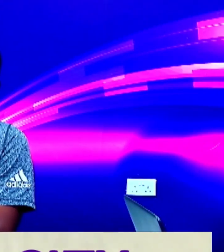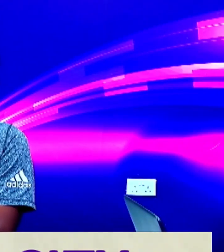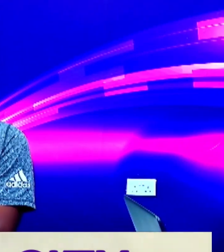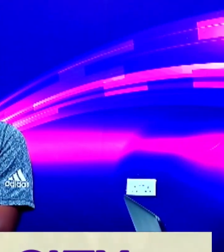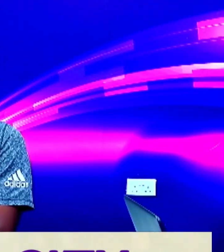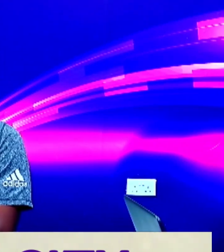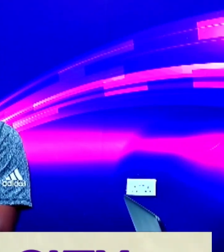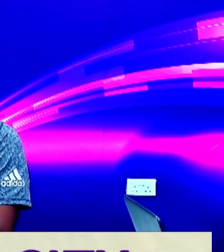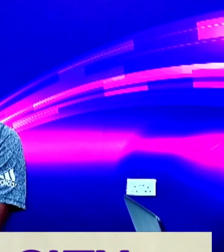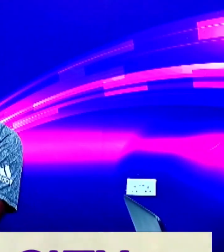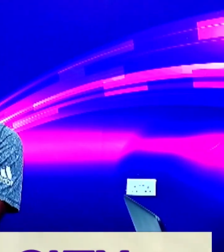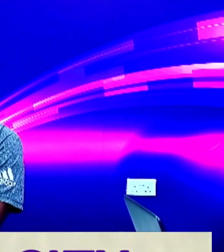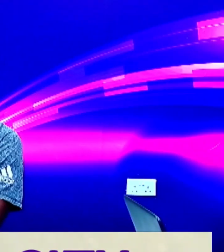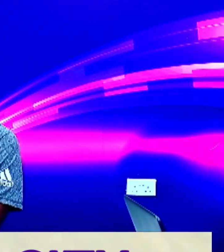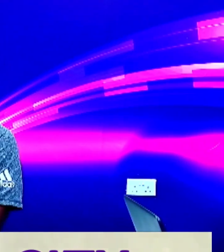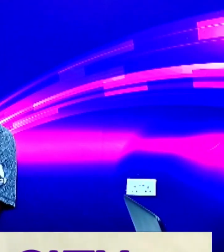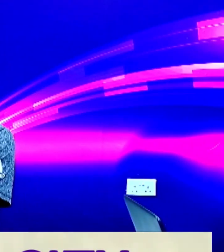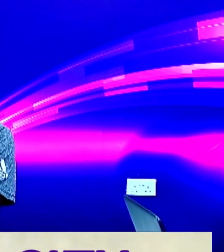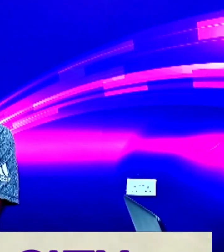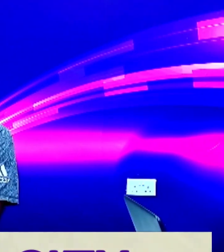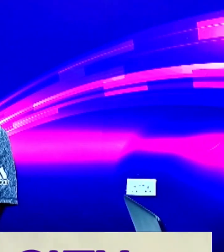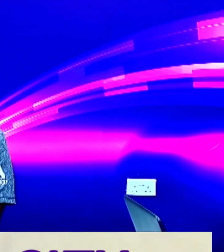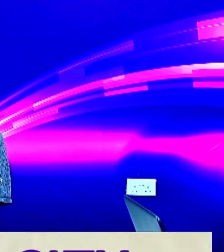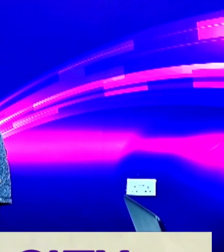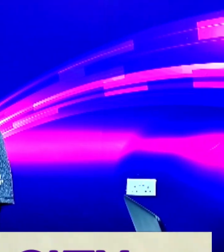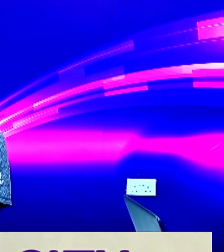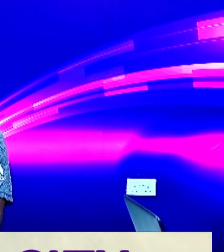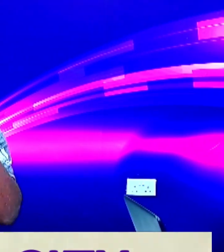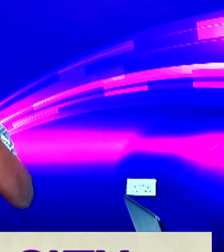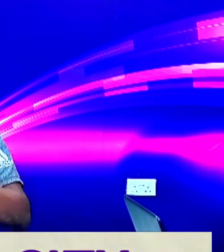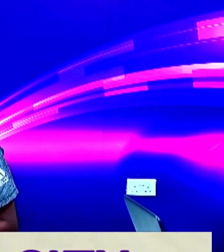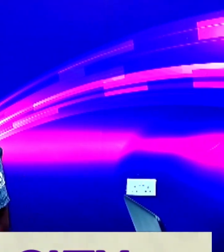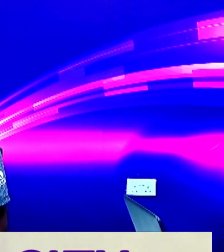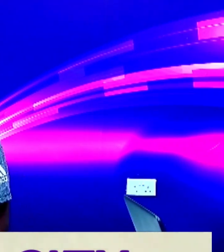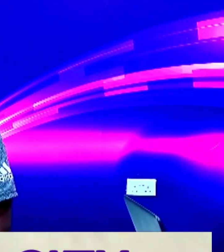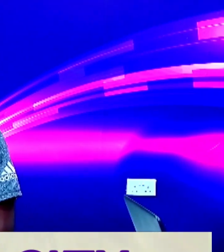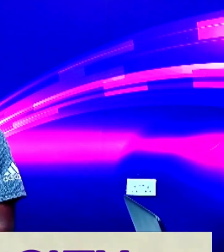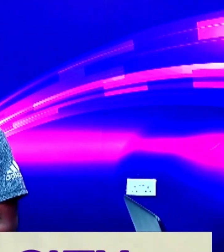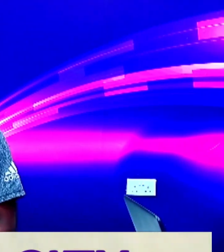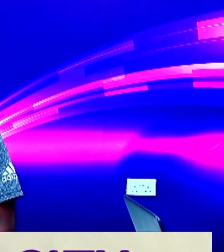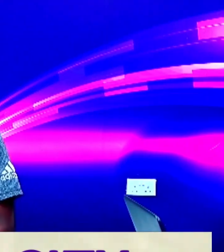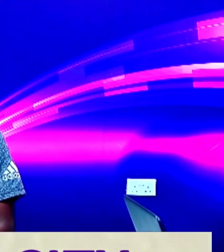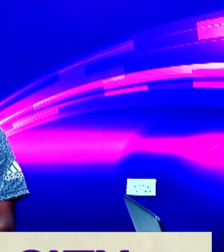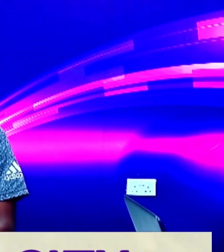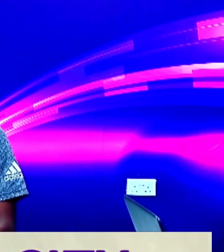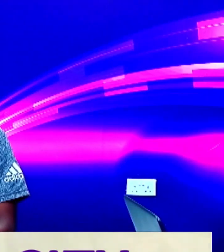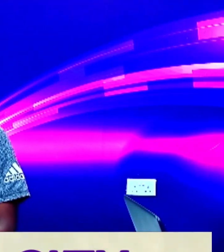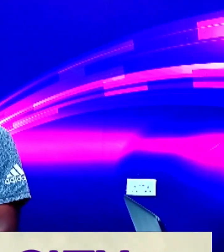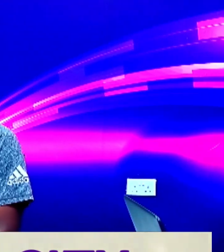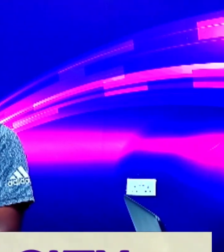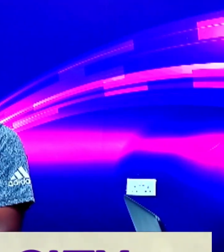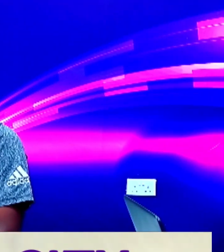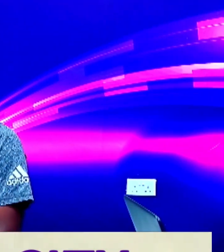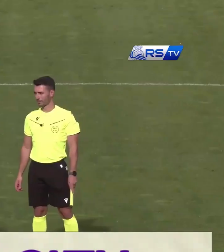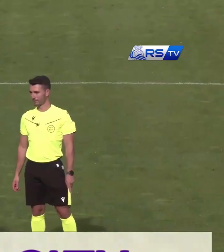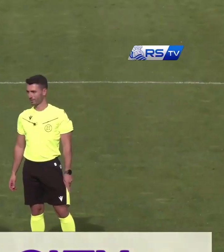tactic. So he'll be using a lot of skills and tactics to help the team really get a win against Congo. Yeah,